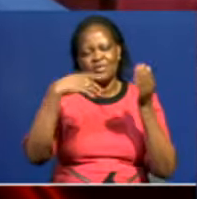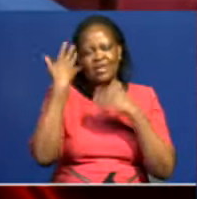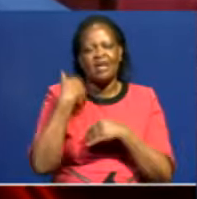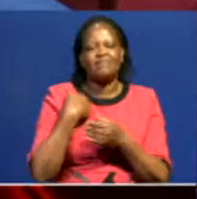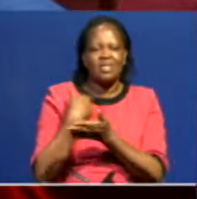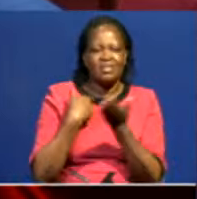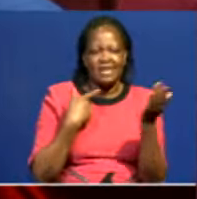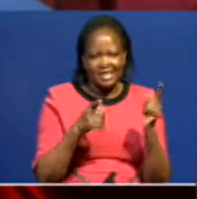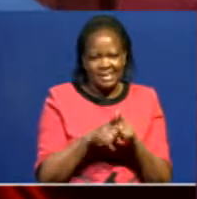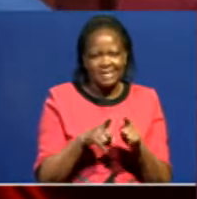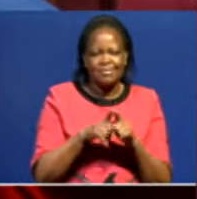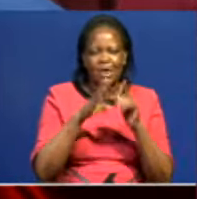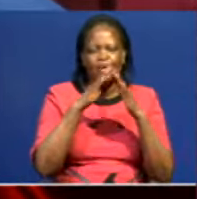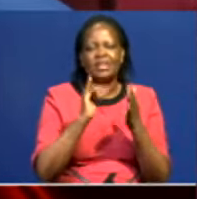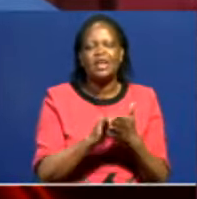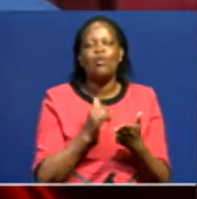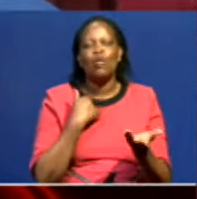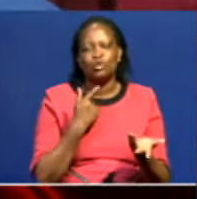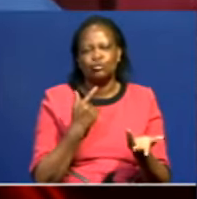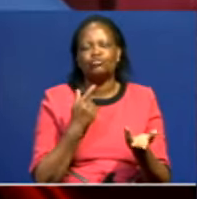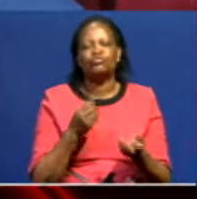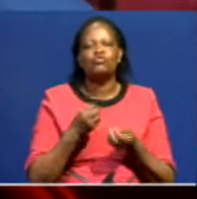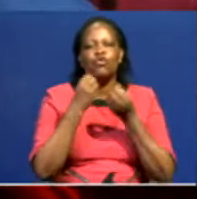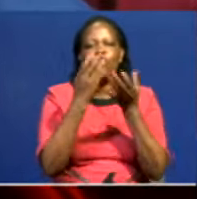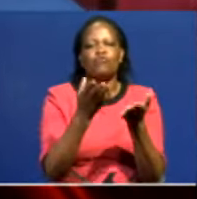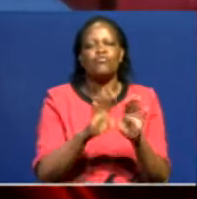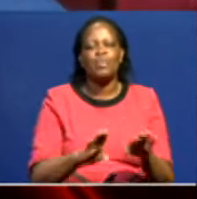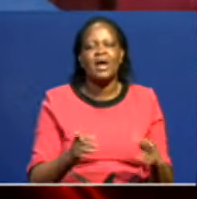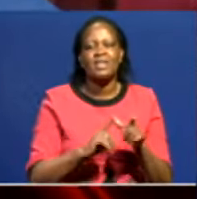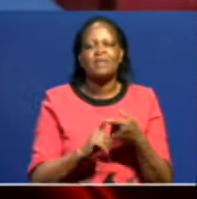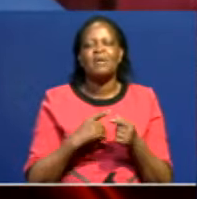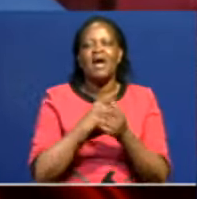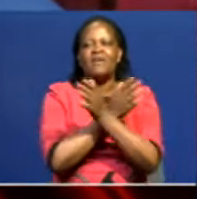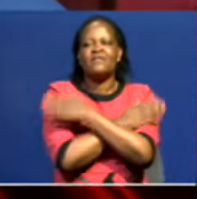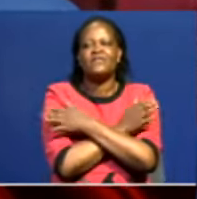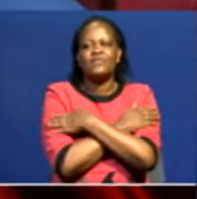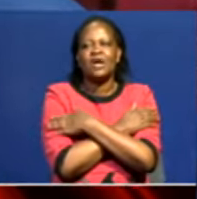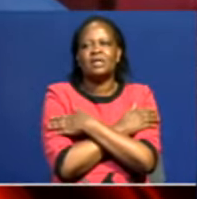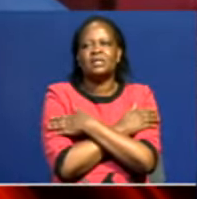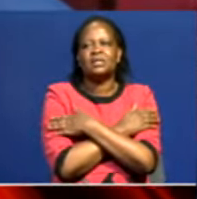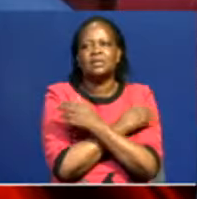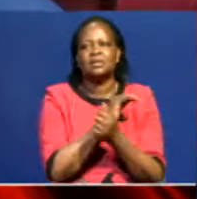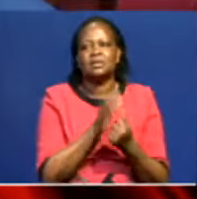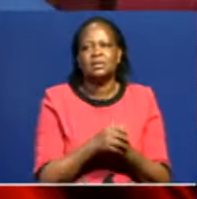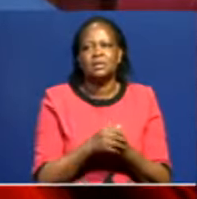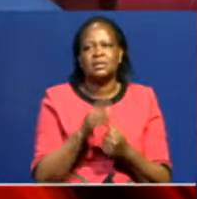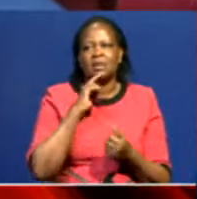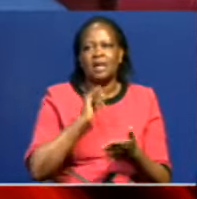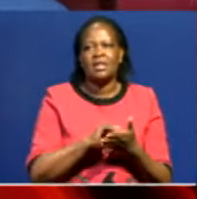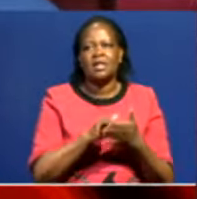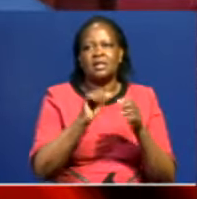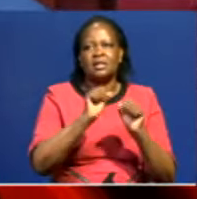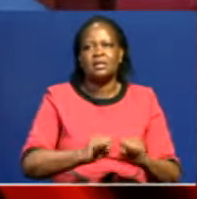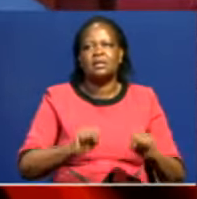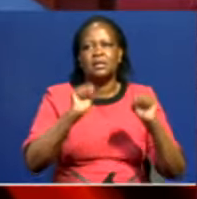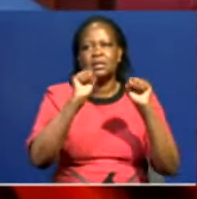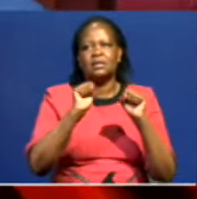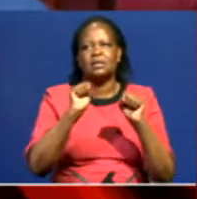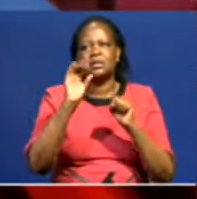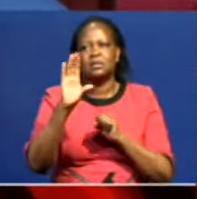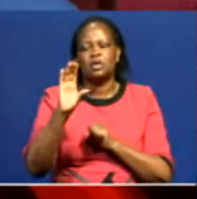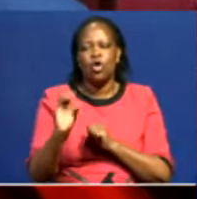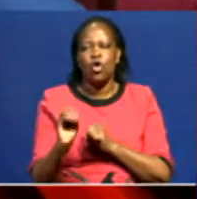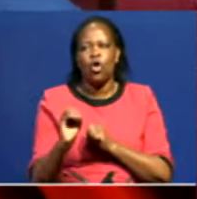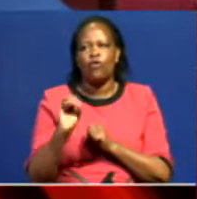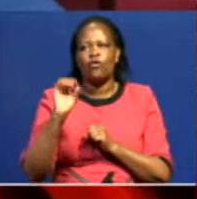similar structure that we want to bring to market. And then also my colleague here, what he didn't also disclose, he's also the chair, the CEO of